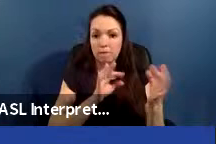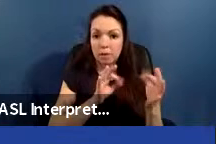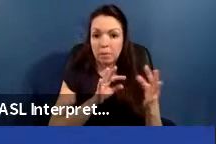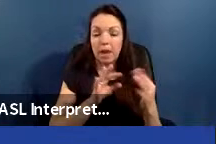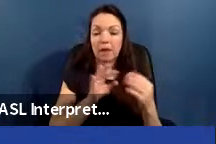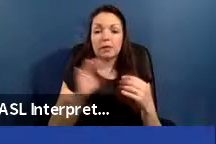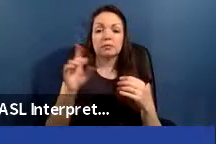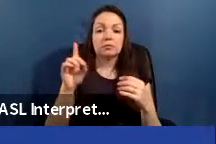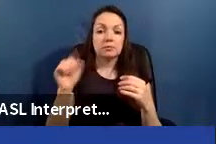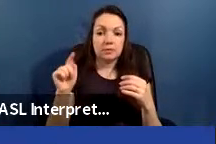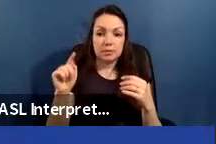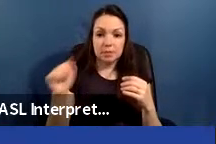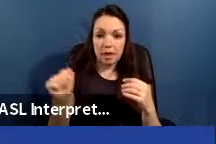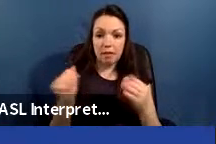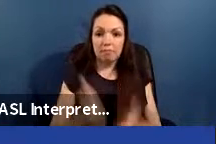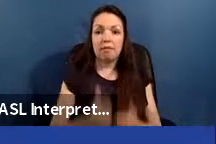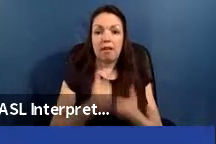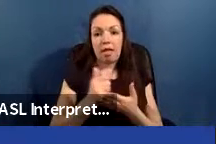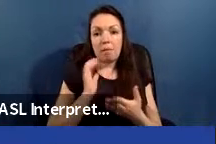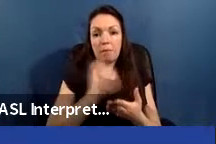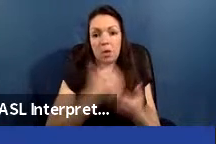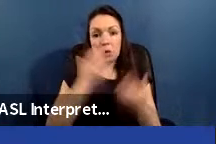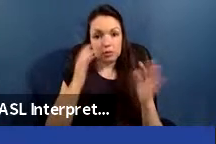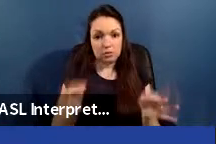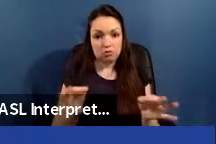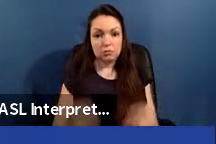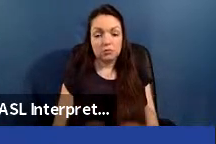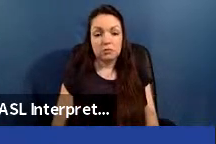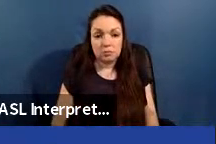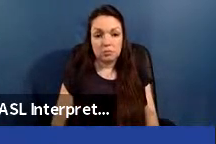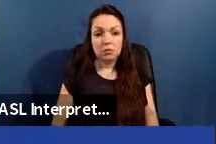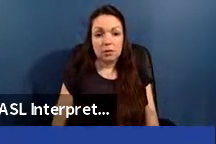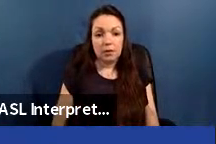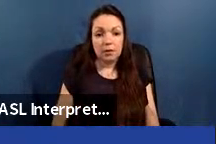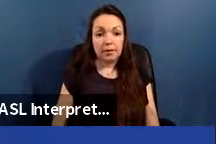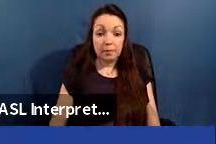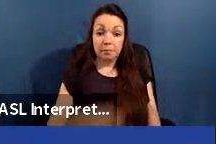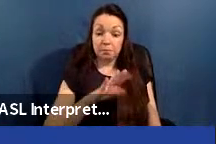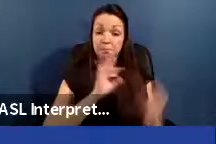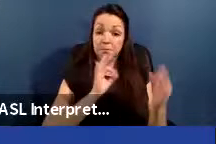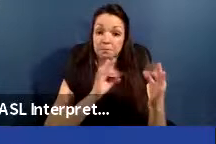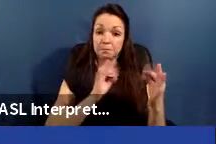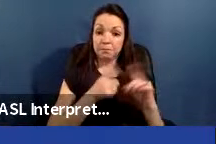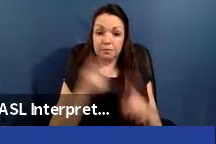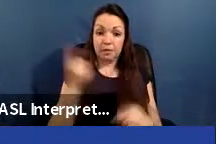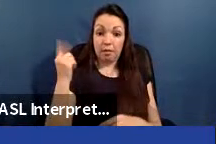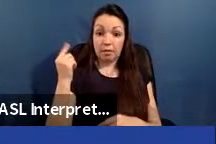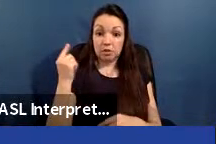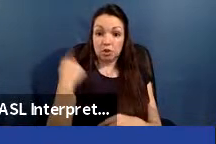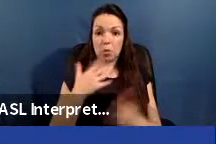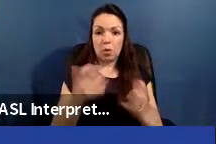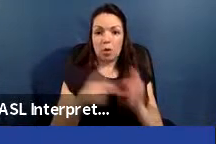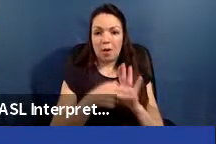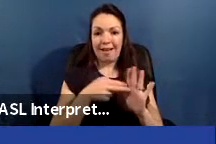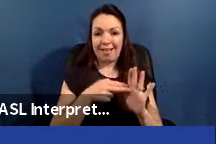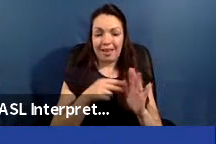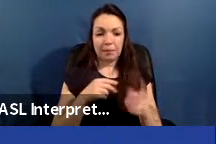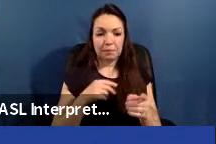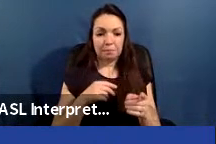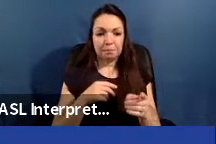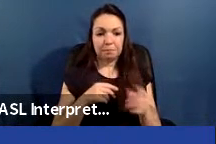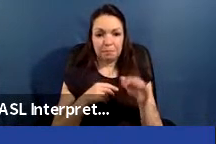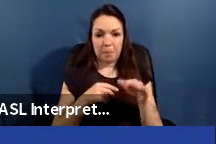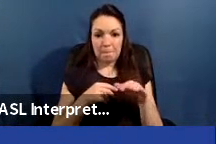us make those decisions. So based on your feedback last year, we just wanted to highlight here, you'll note here on the bottom